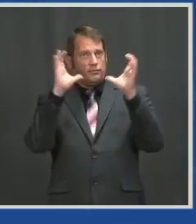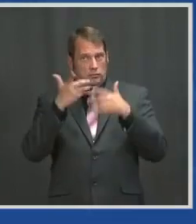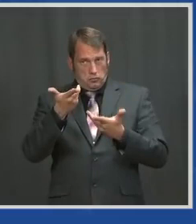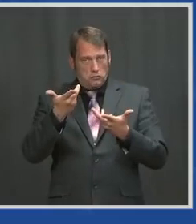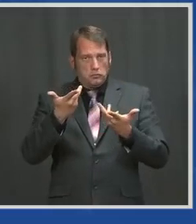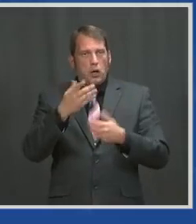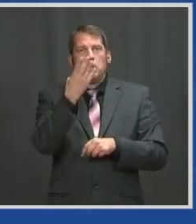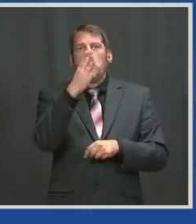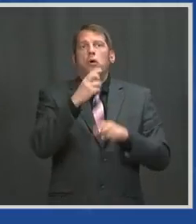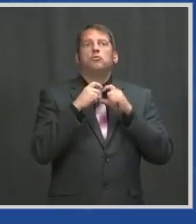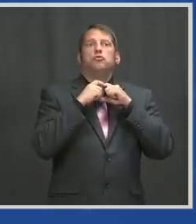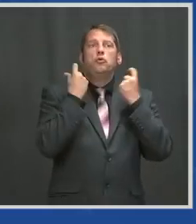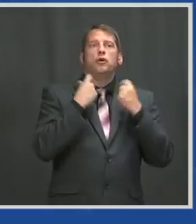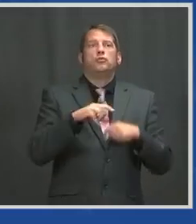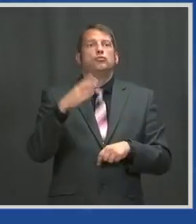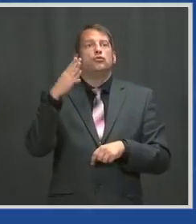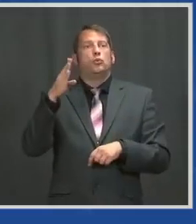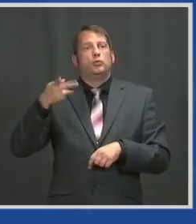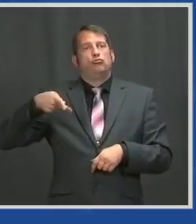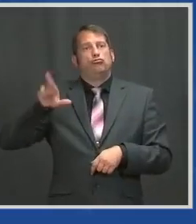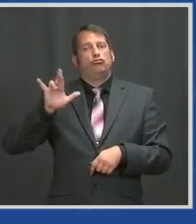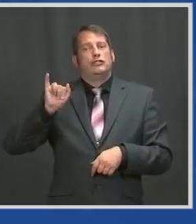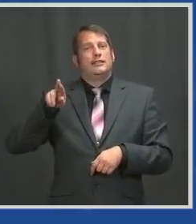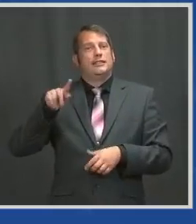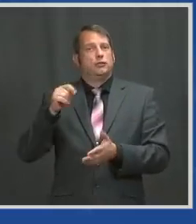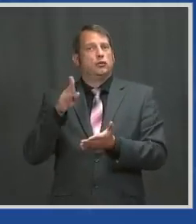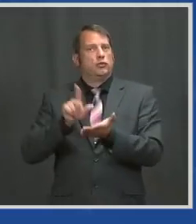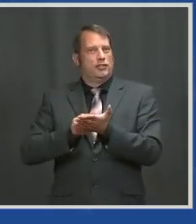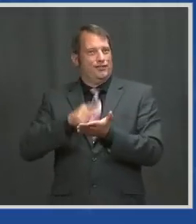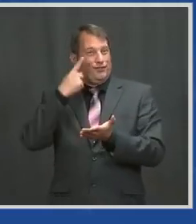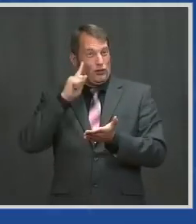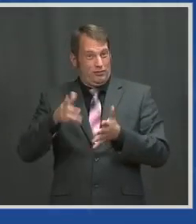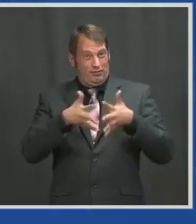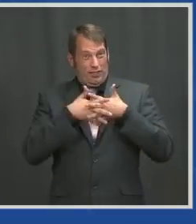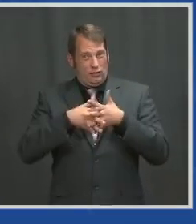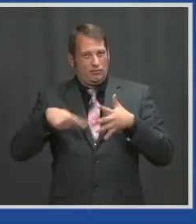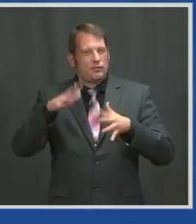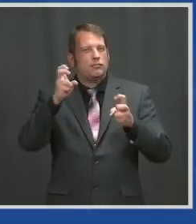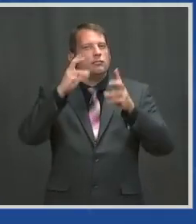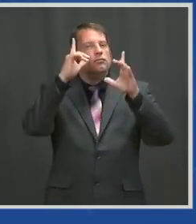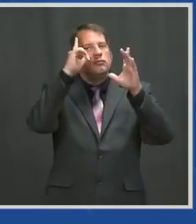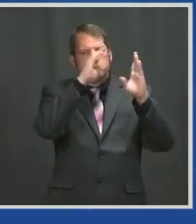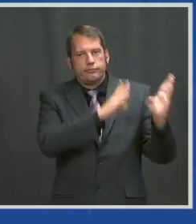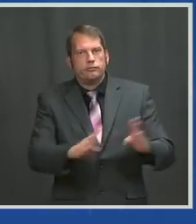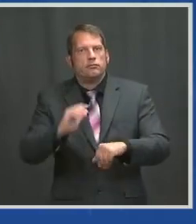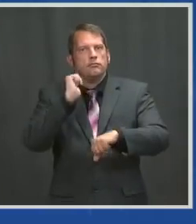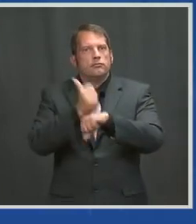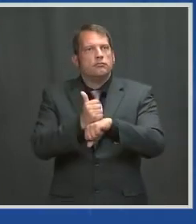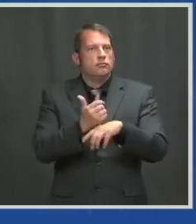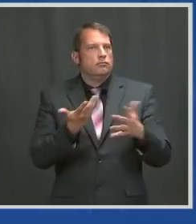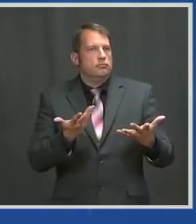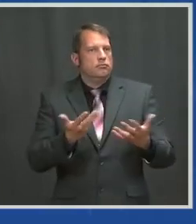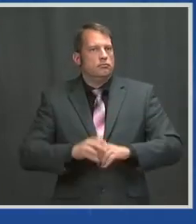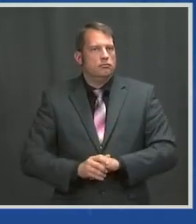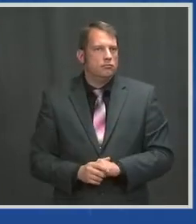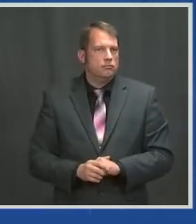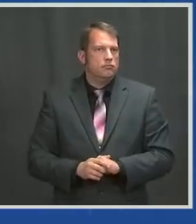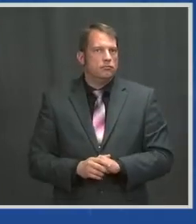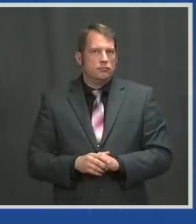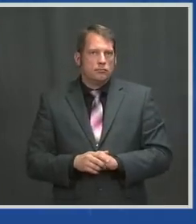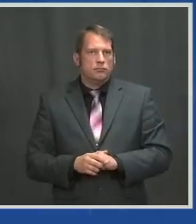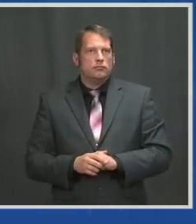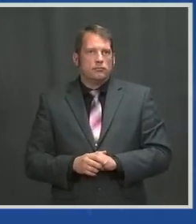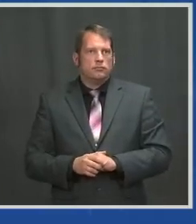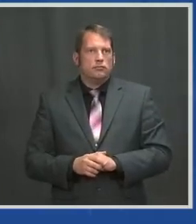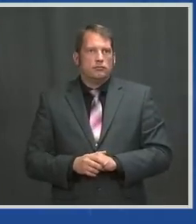is. So let's not let up. We're still digging our way out of a very deep hole we were put in. No one